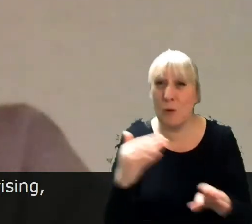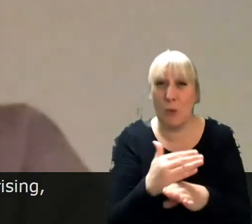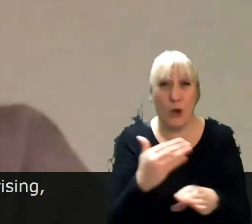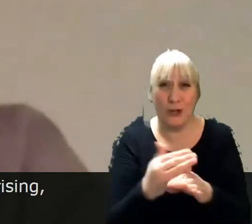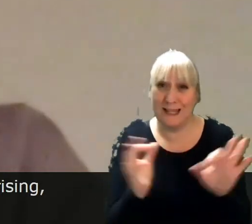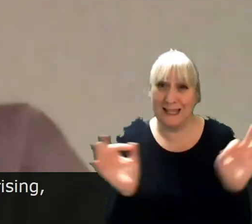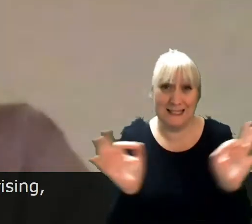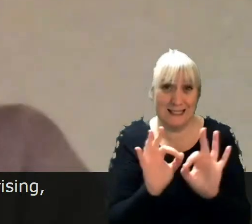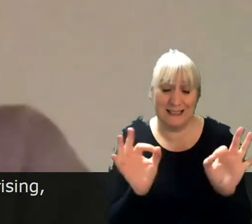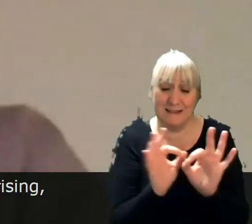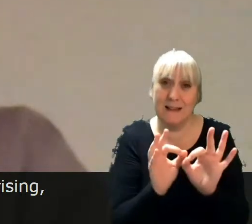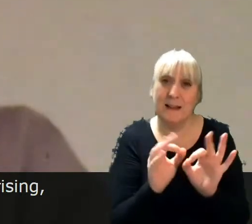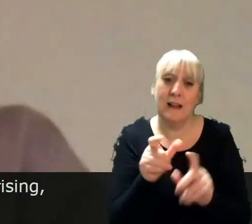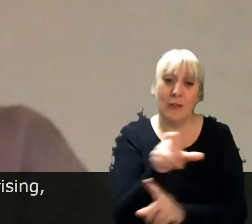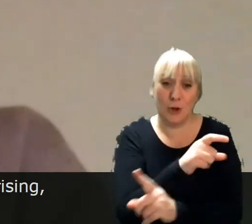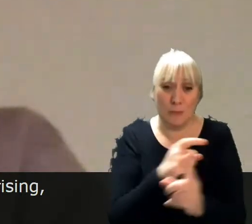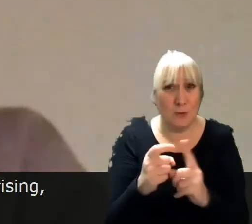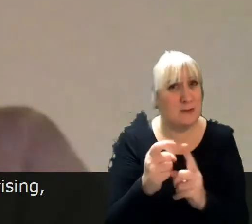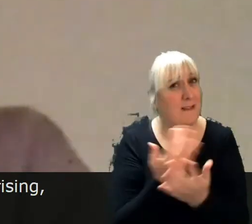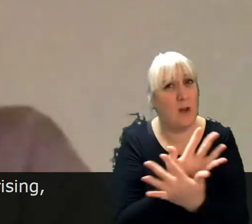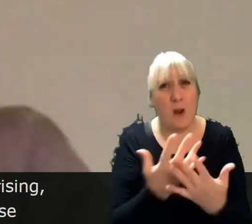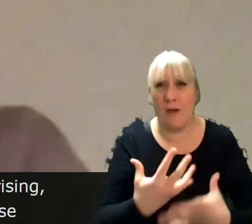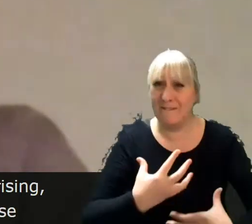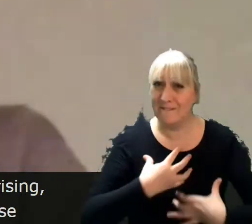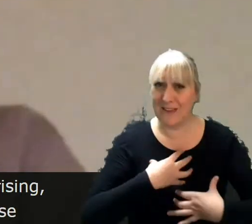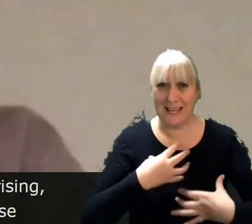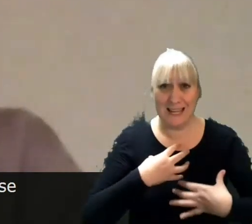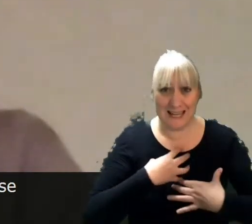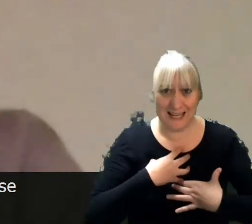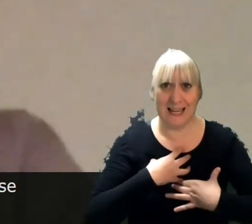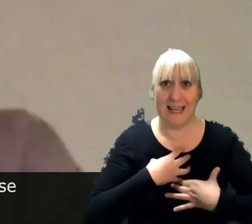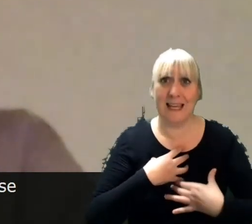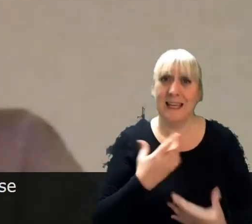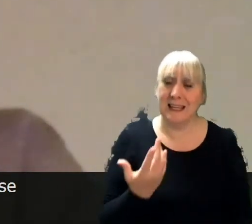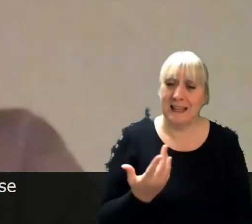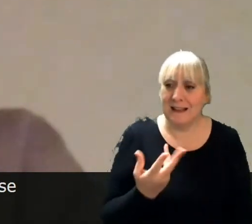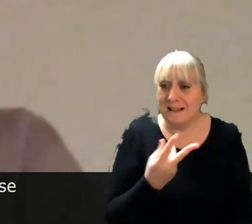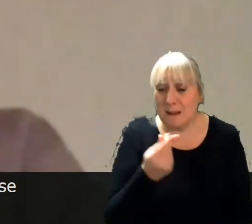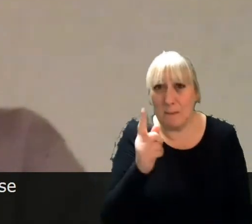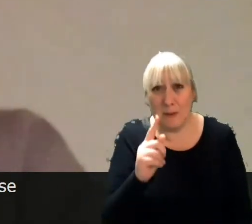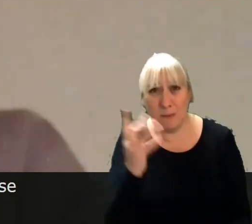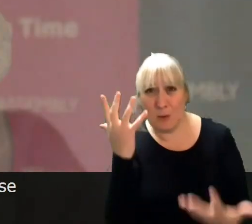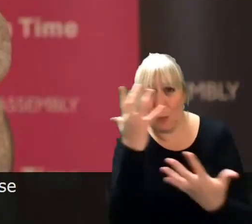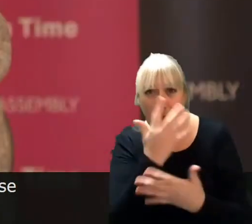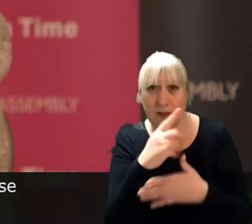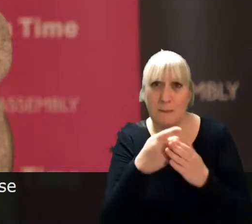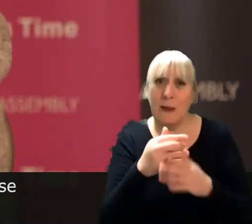and dictating Londoners' basic decisions, such as letting their children go out to play?